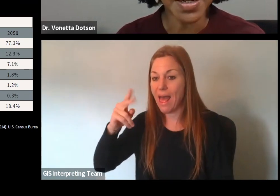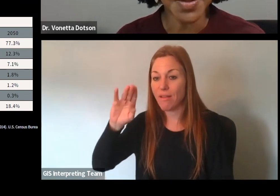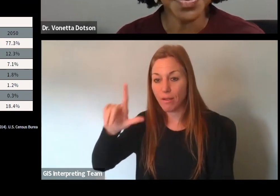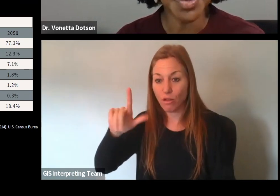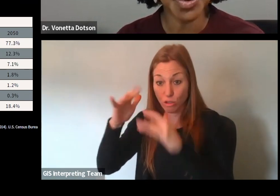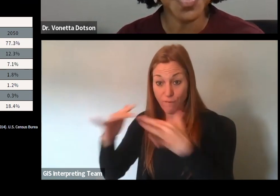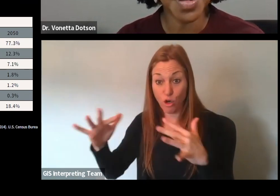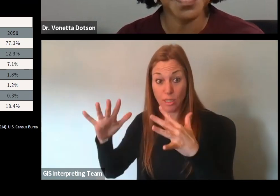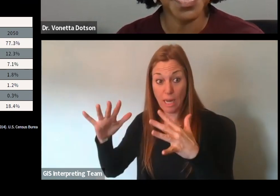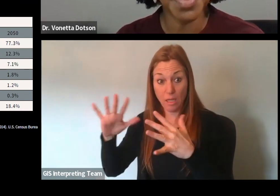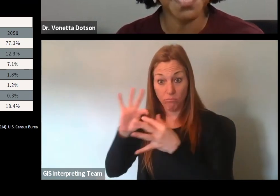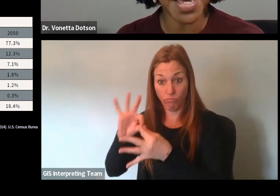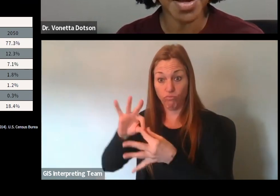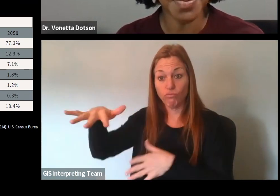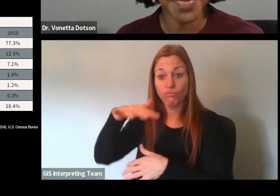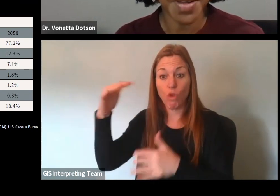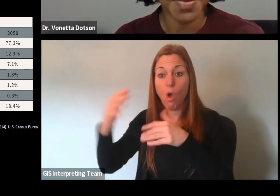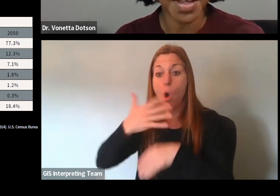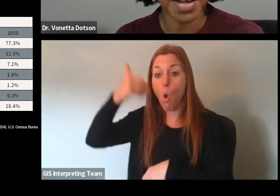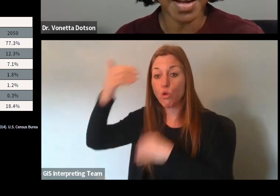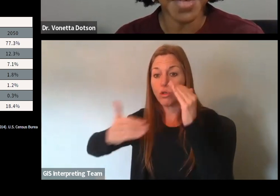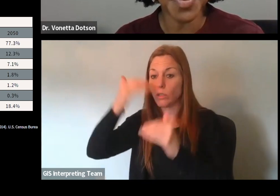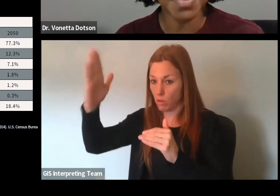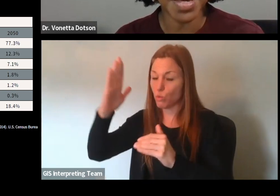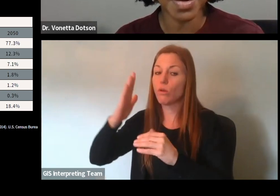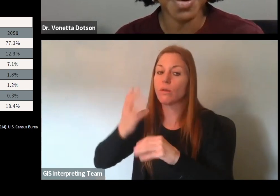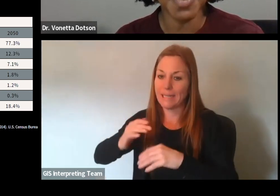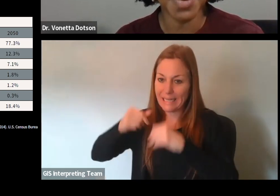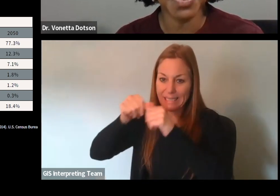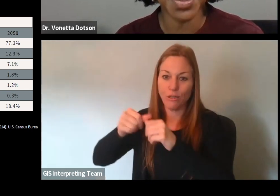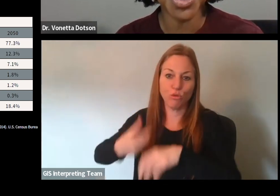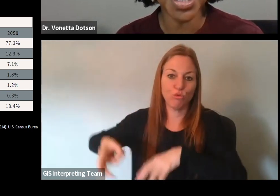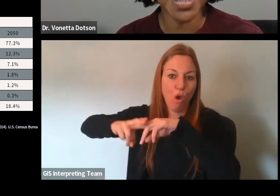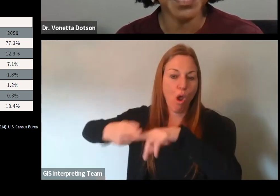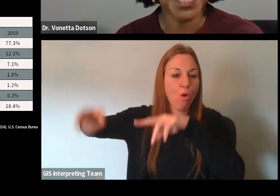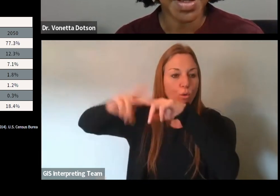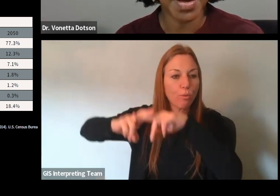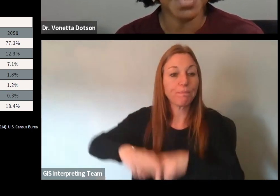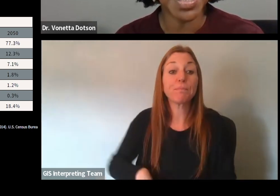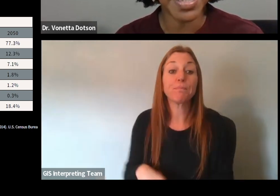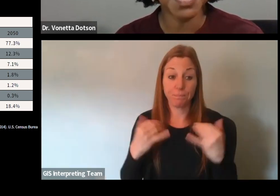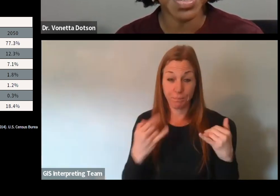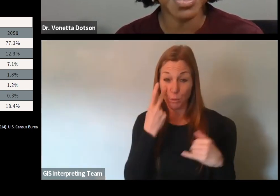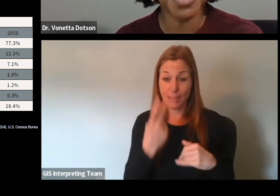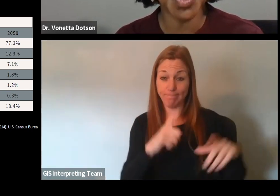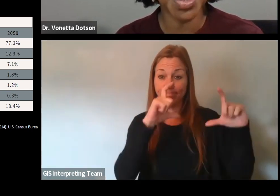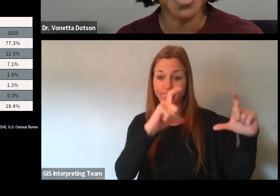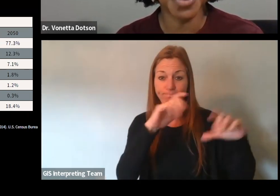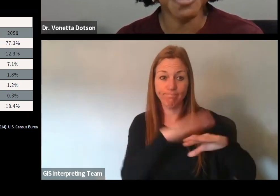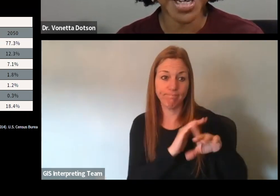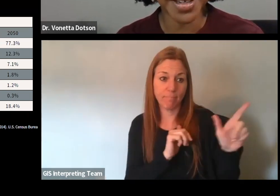left side just shows you sort of the makeup, the ethnic makeup of the